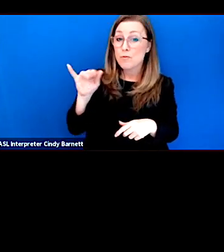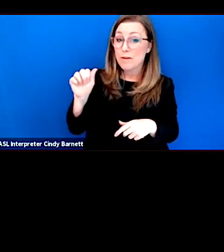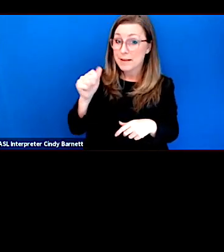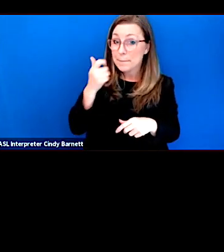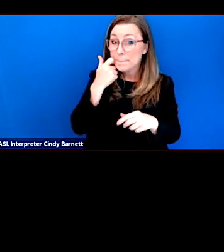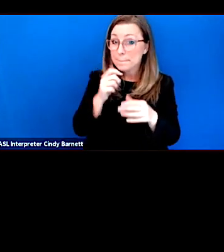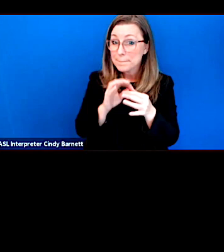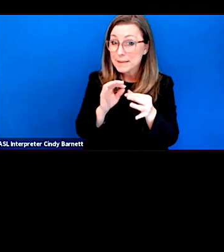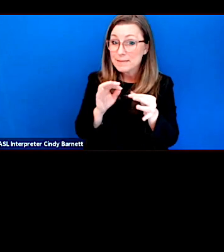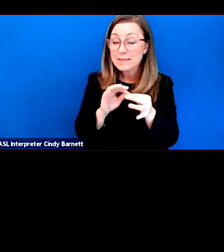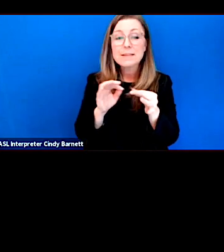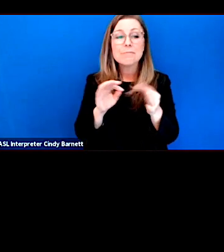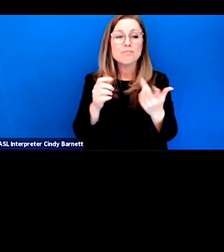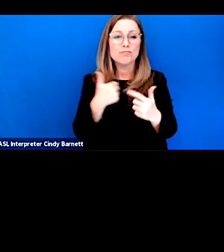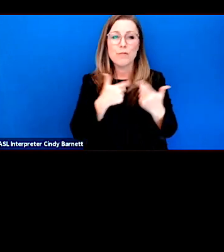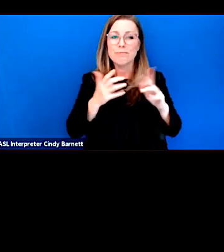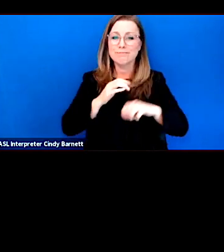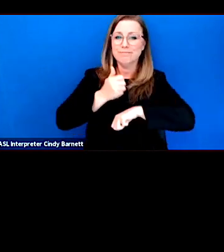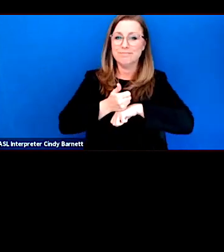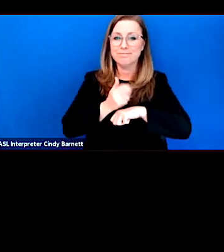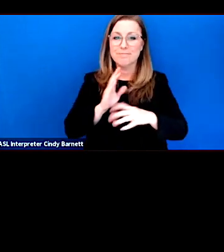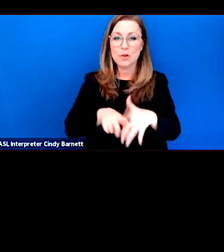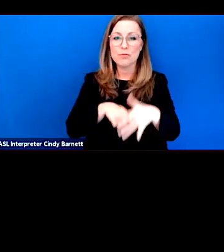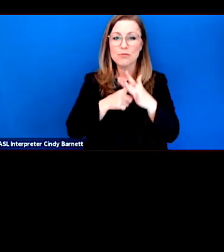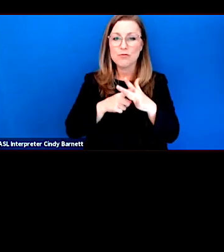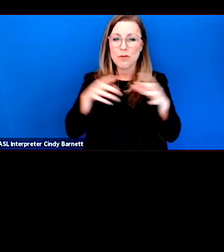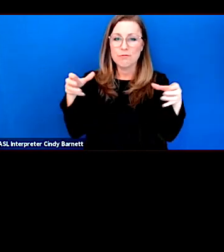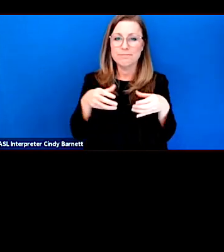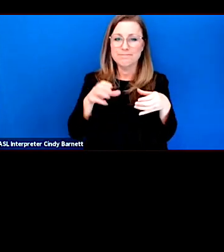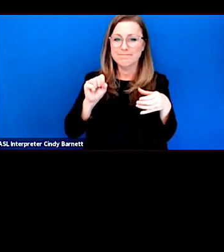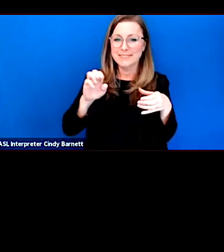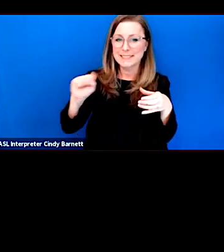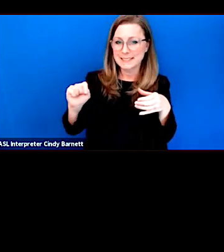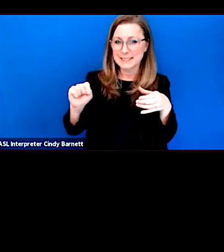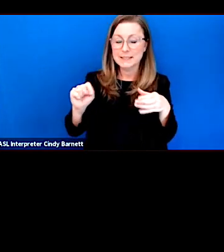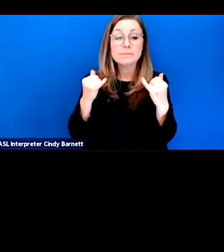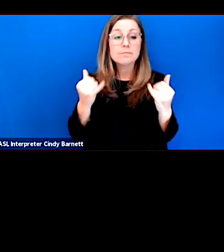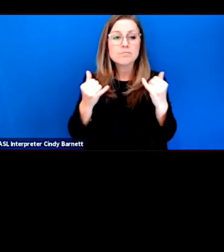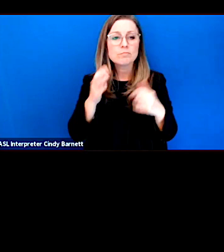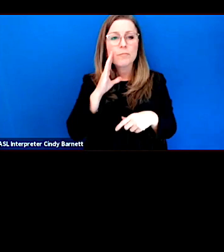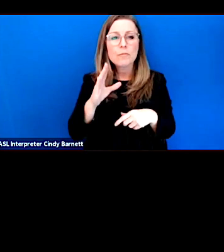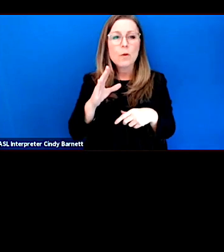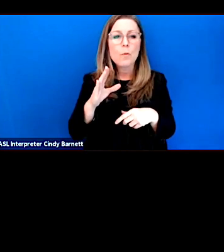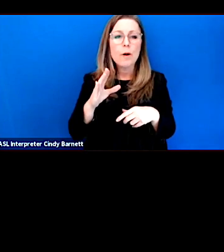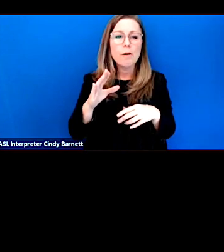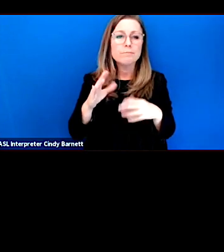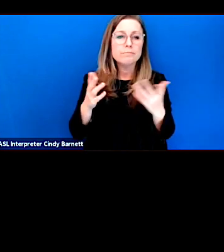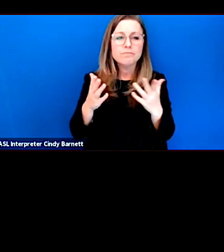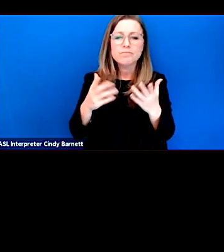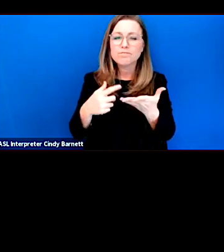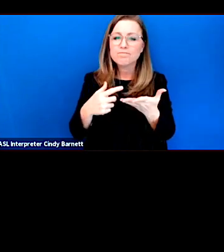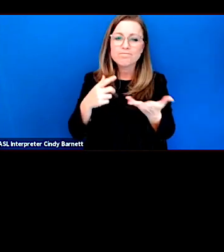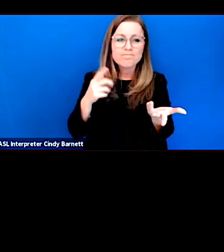start set. And I'll now talk about additional search and selection methods called forward and backward snowballing